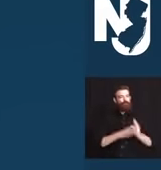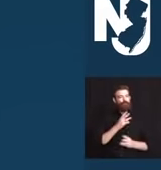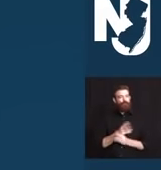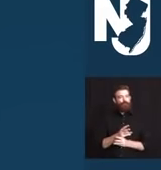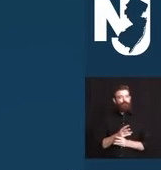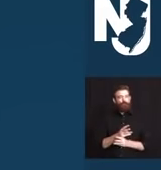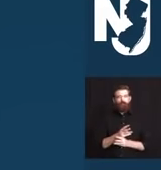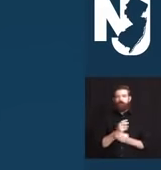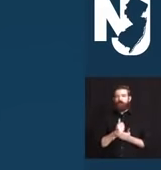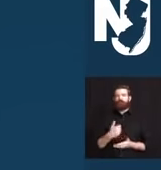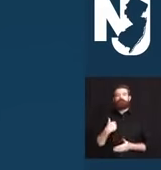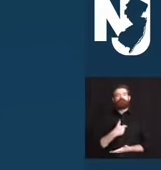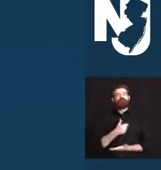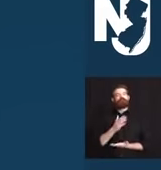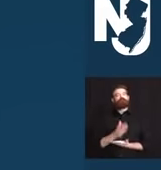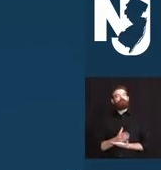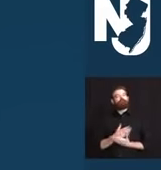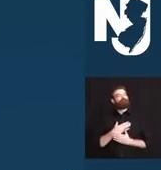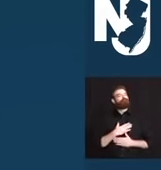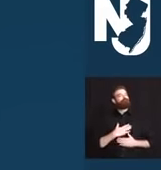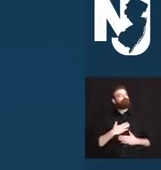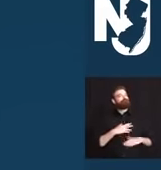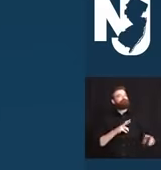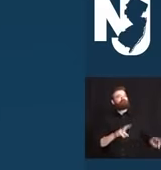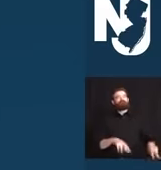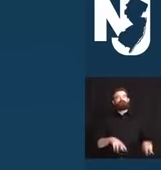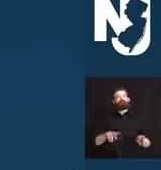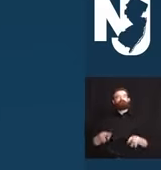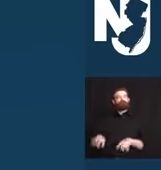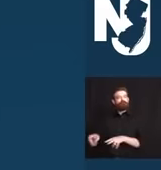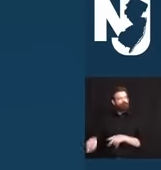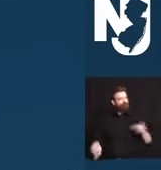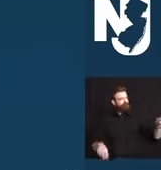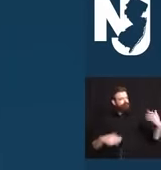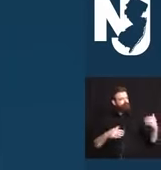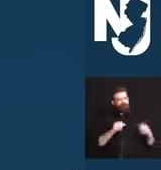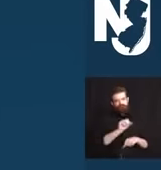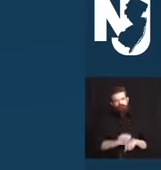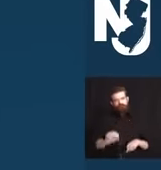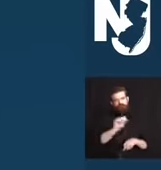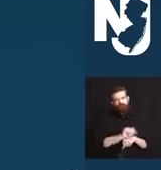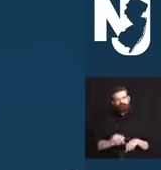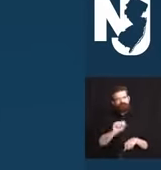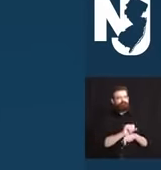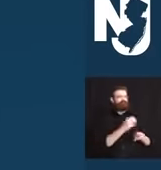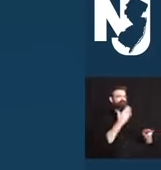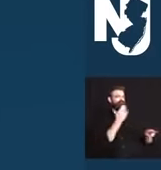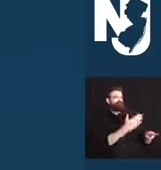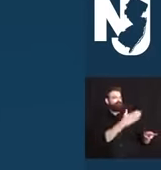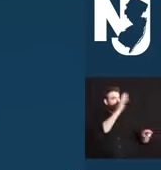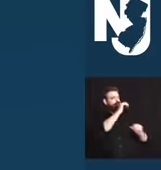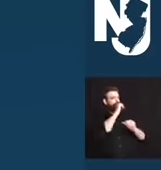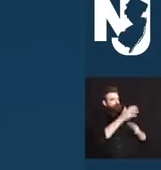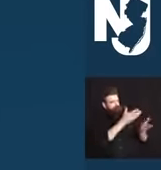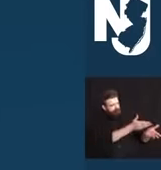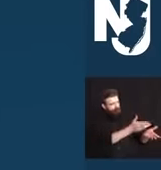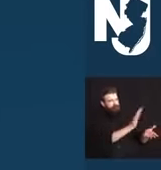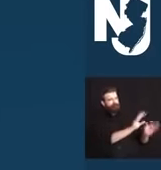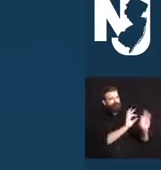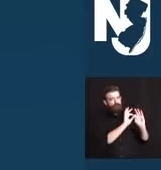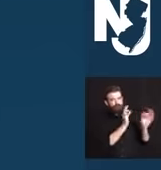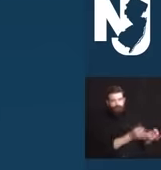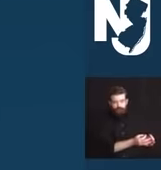gift, and may God bless her and her family. And finally, for this week, we remember this